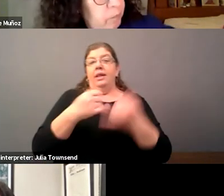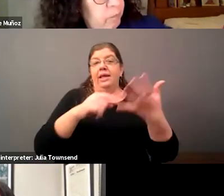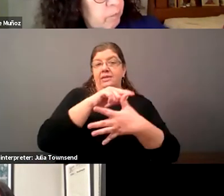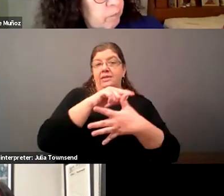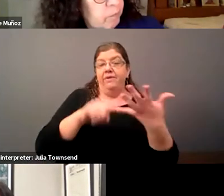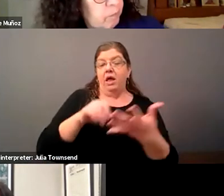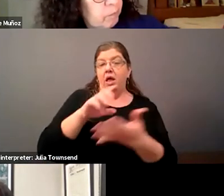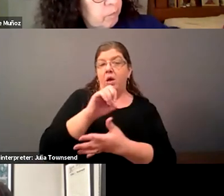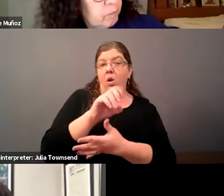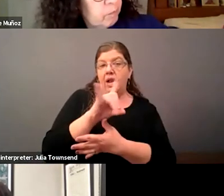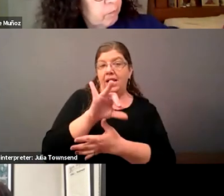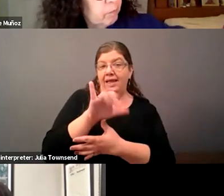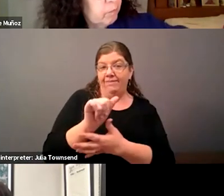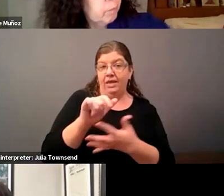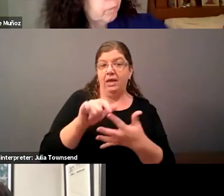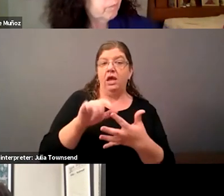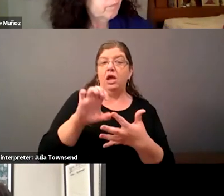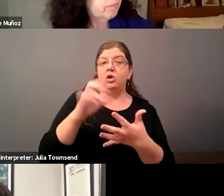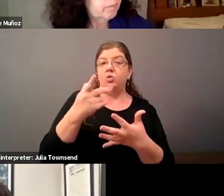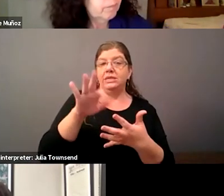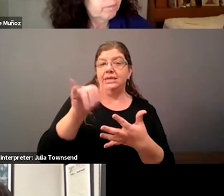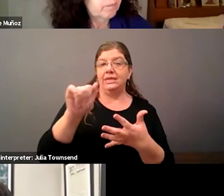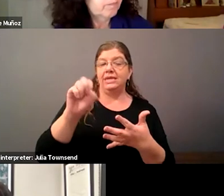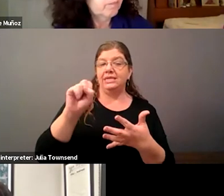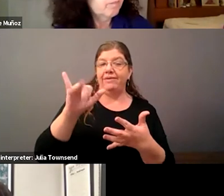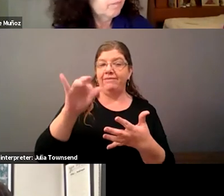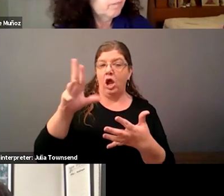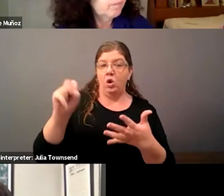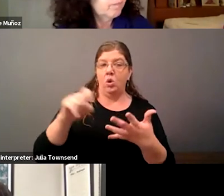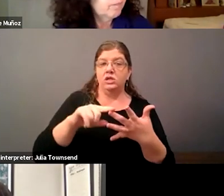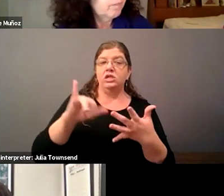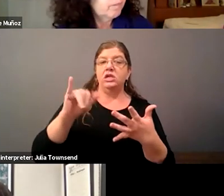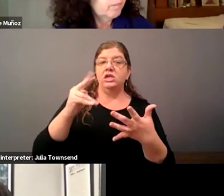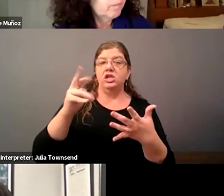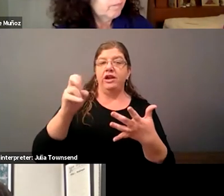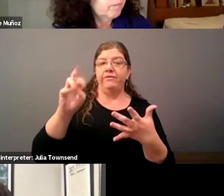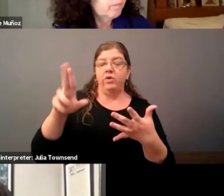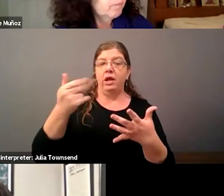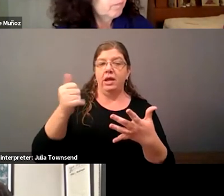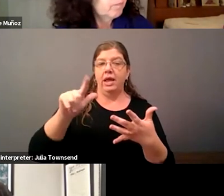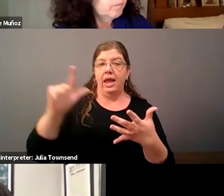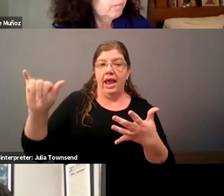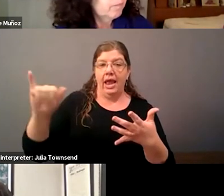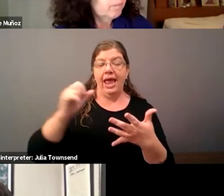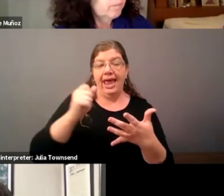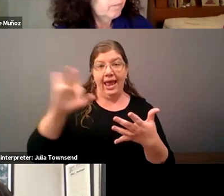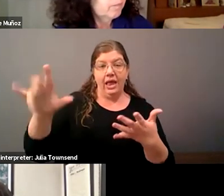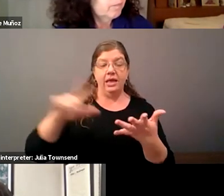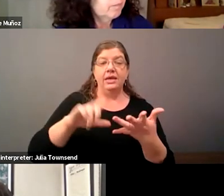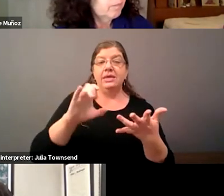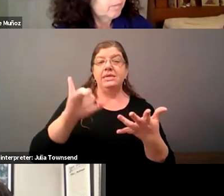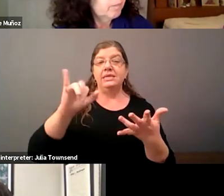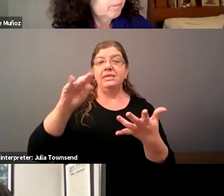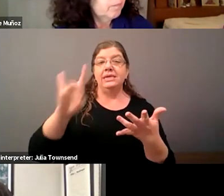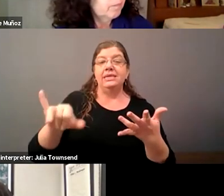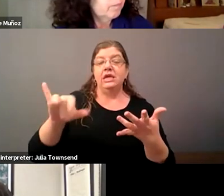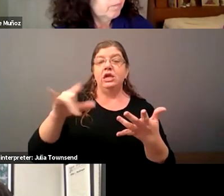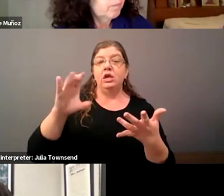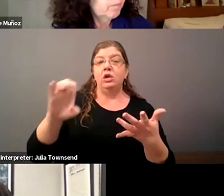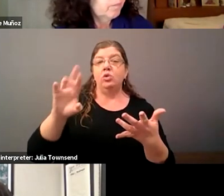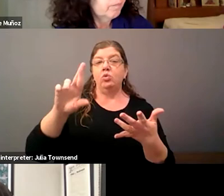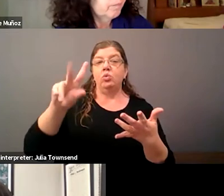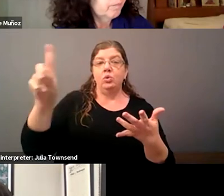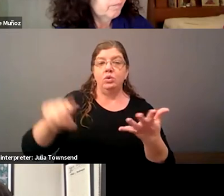carranza cristina jennifer hale cindy cruz and karen mcbride